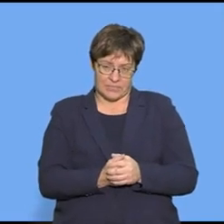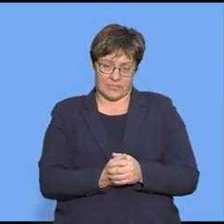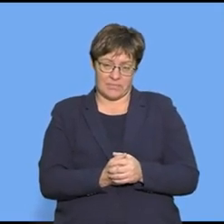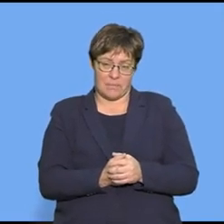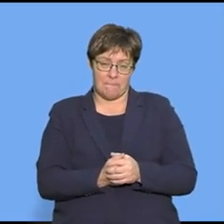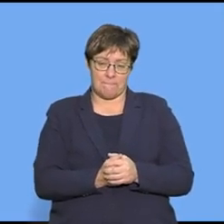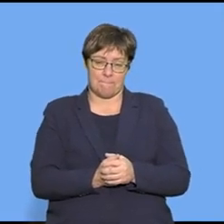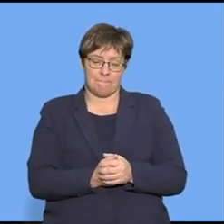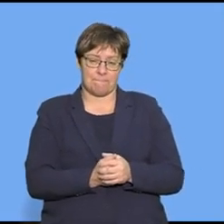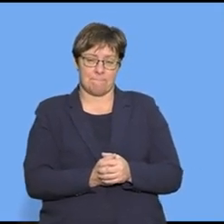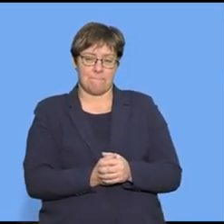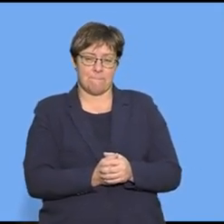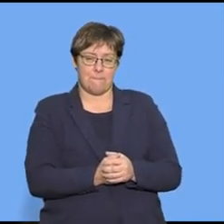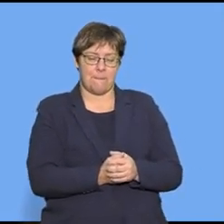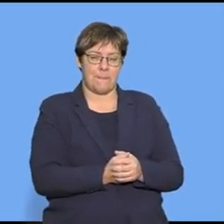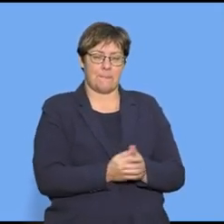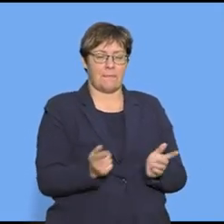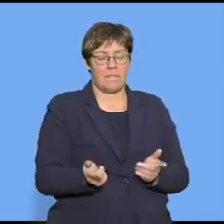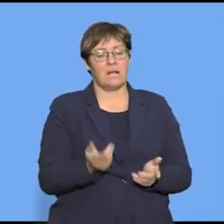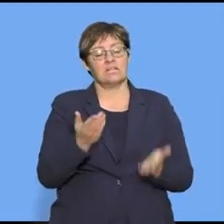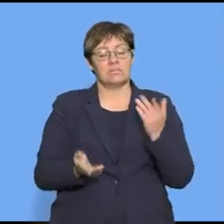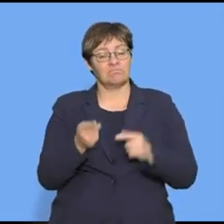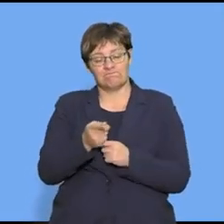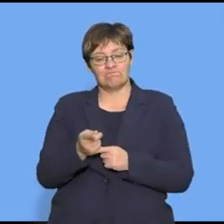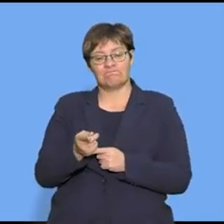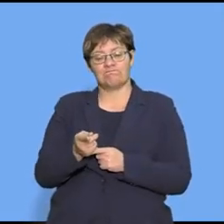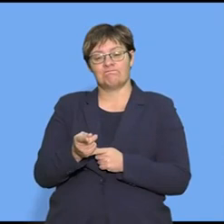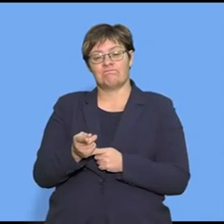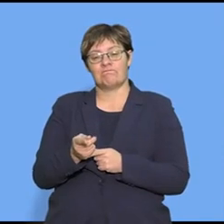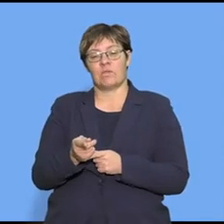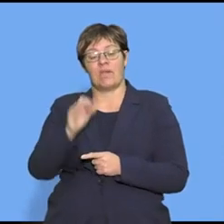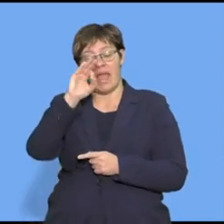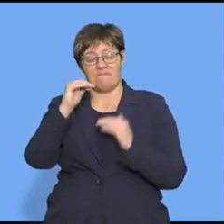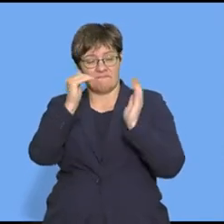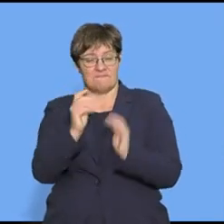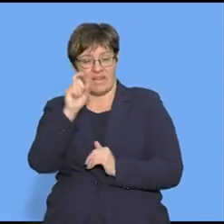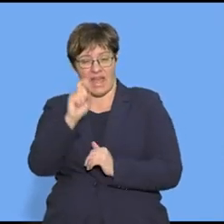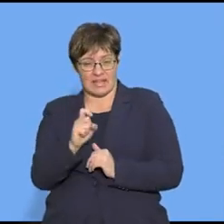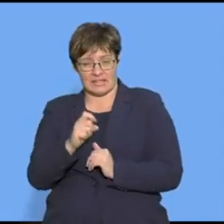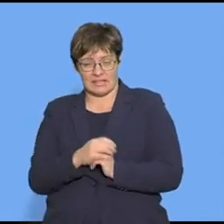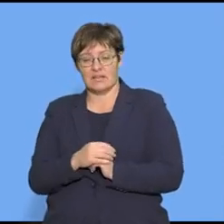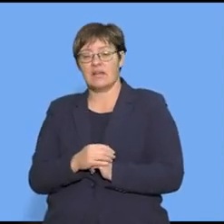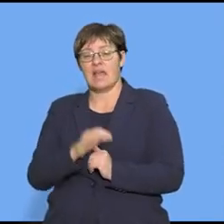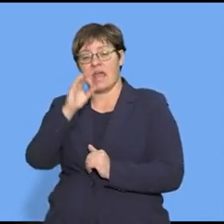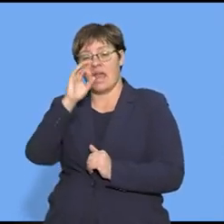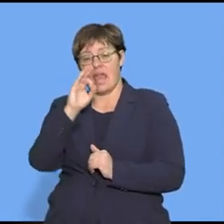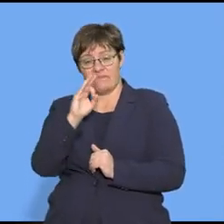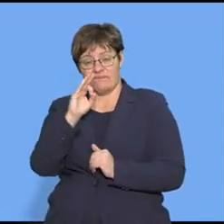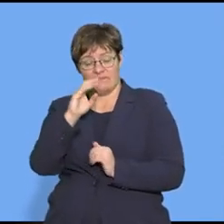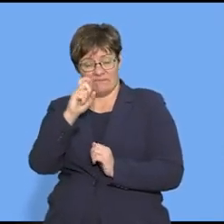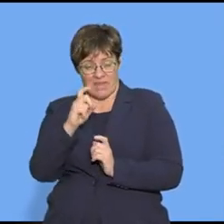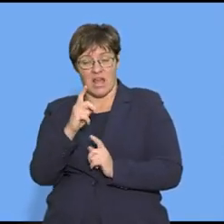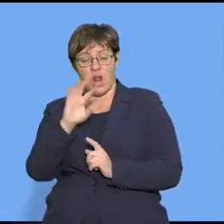to. And then determine the equation of the inverse now of f. F is a log, right?